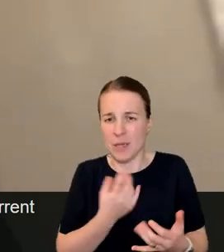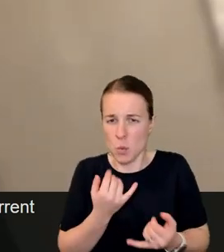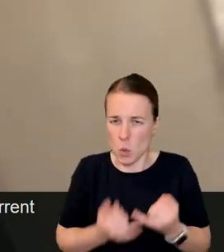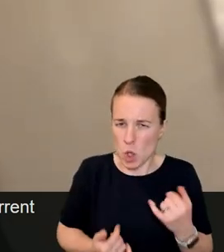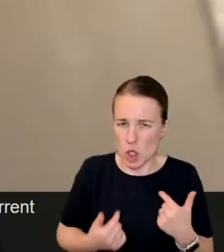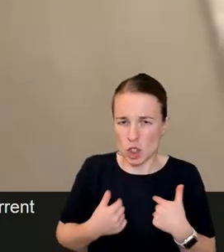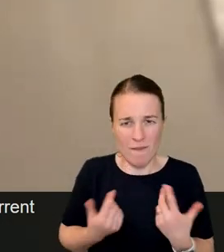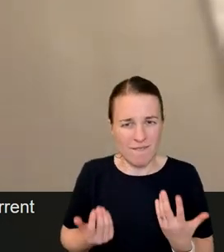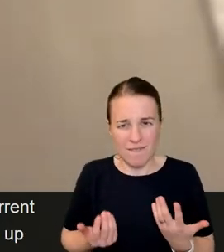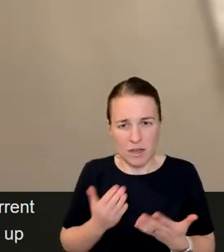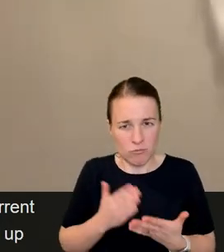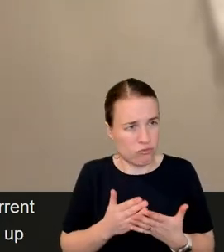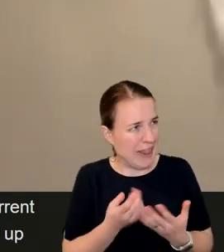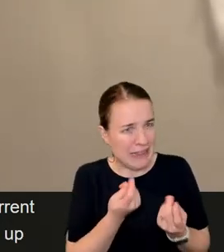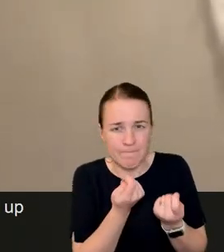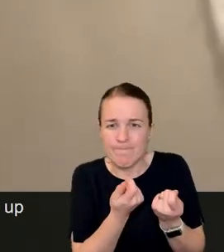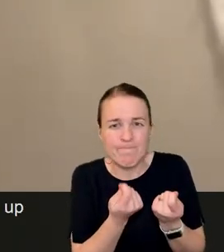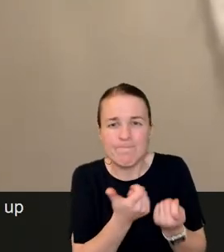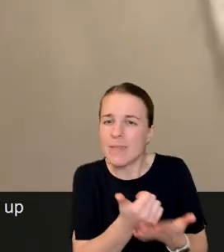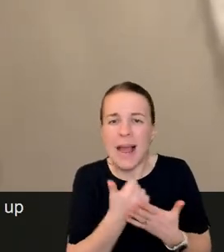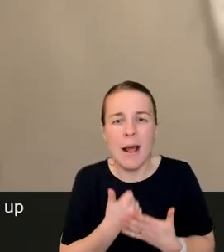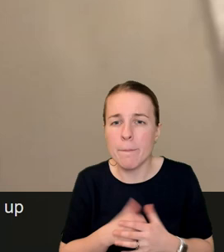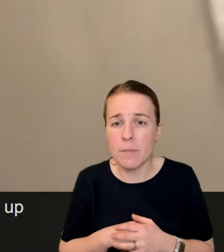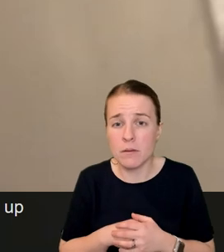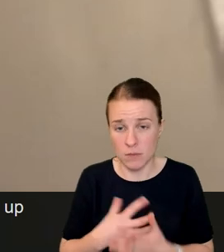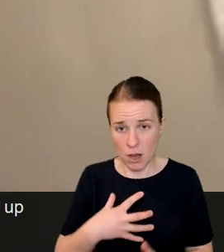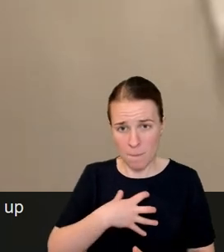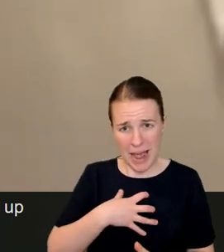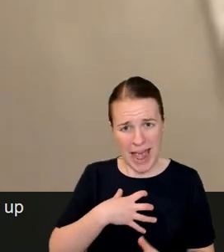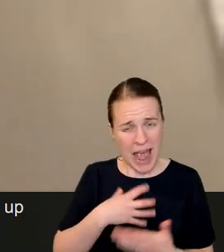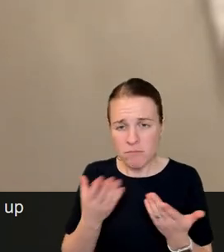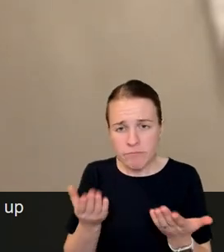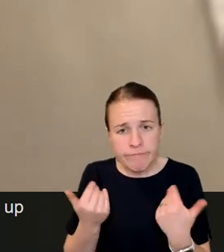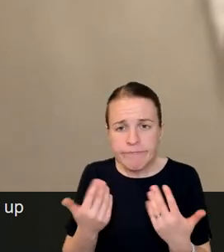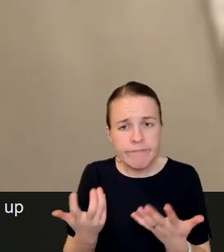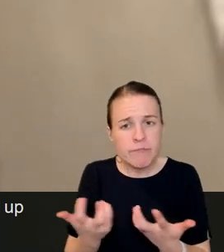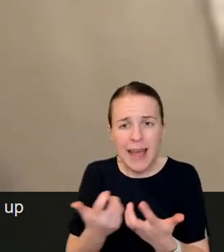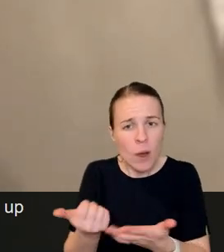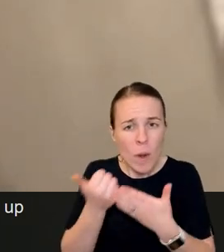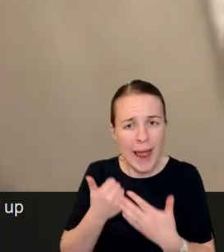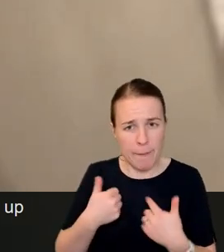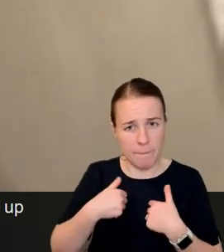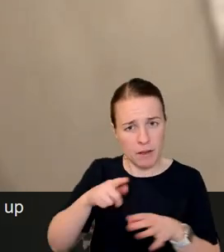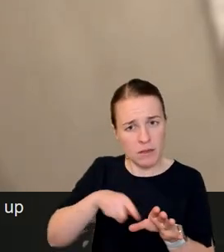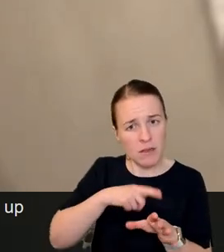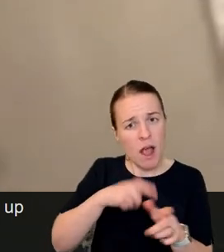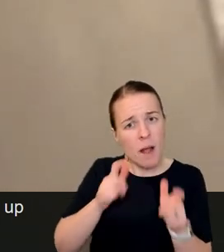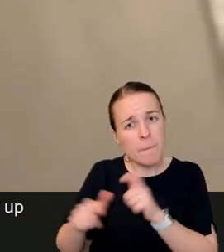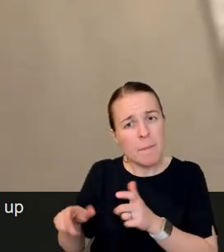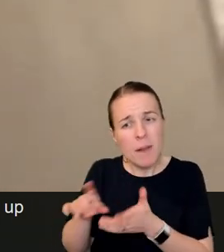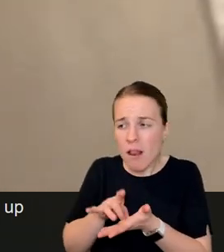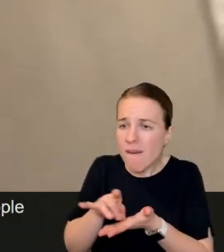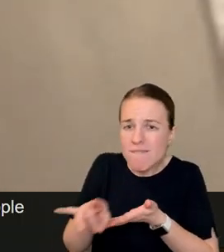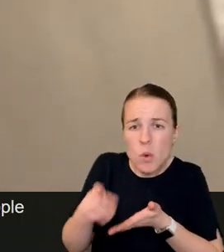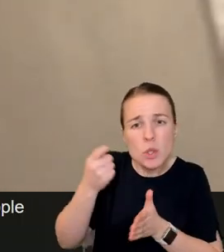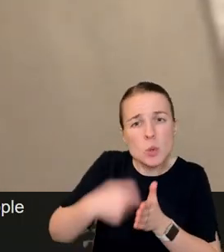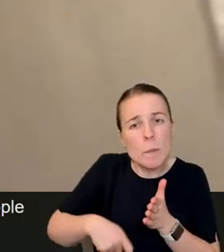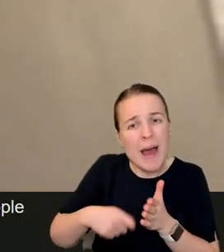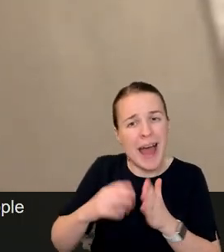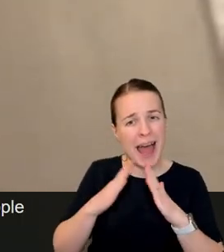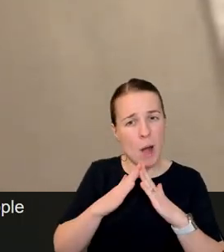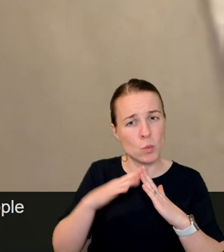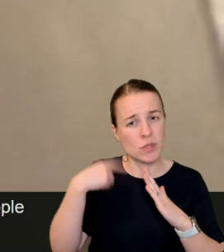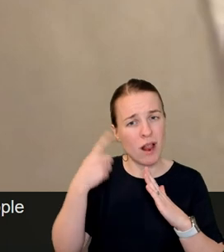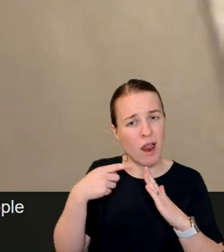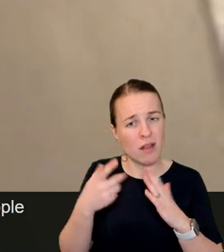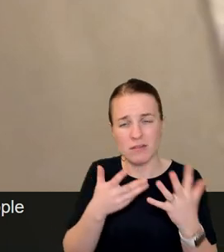truly helps you out. As the mayor, how are you going to assist young people to be able to afford to buy property in London and get on the